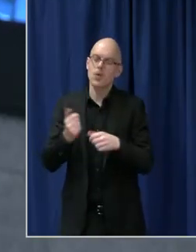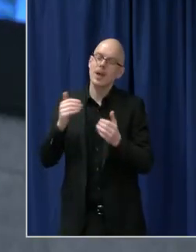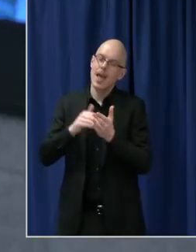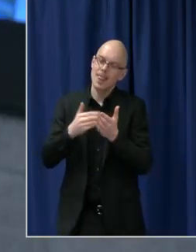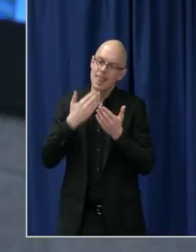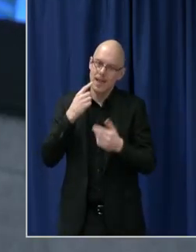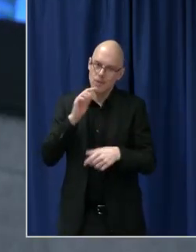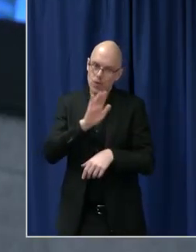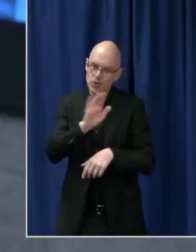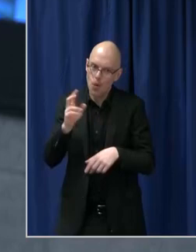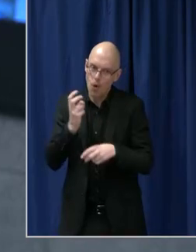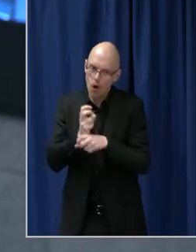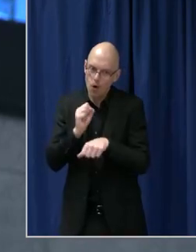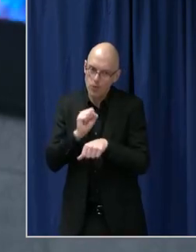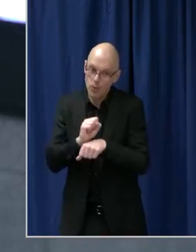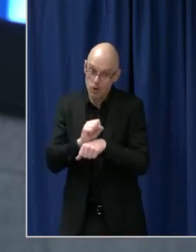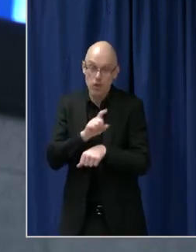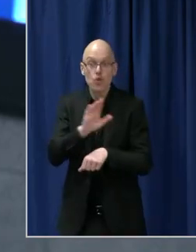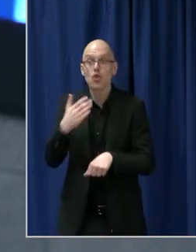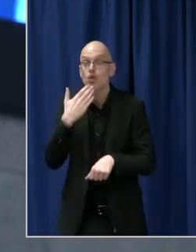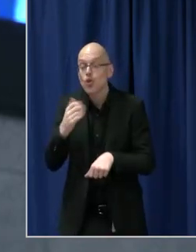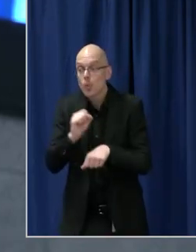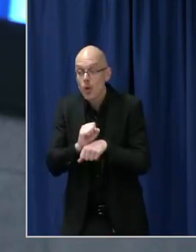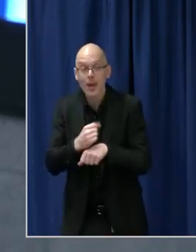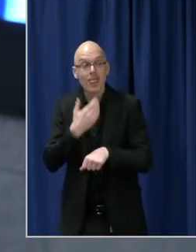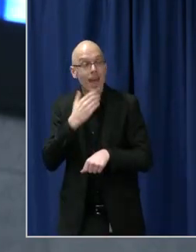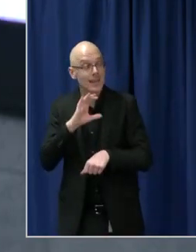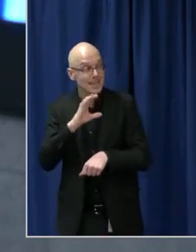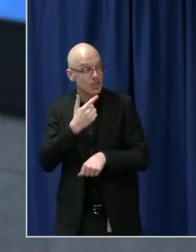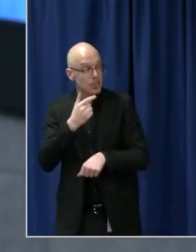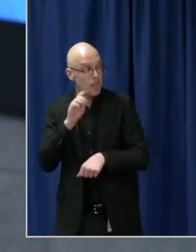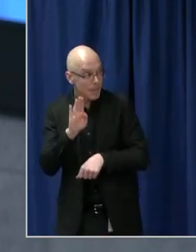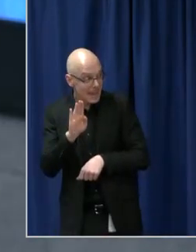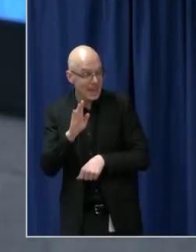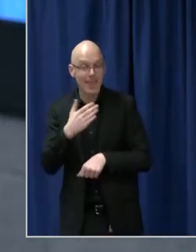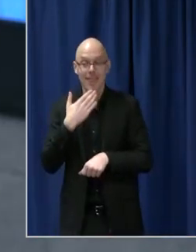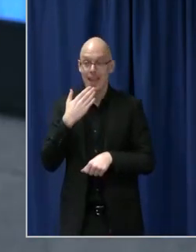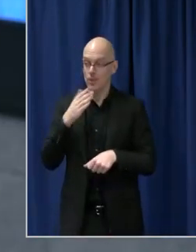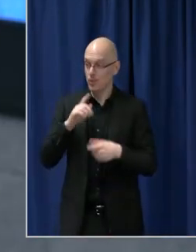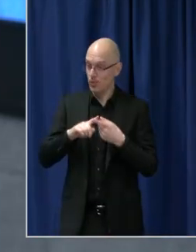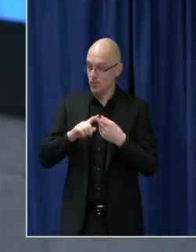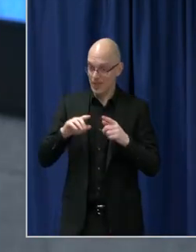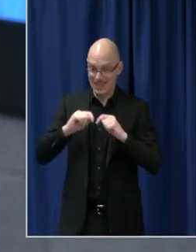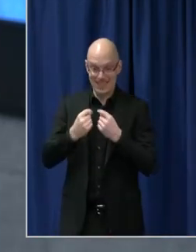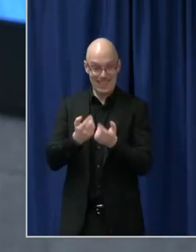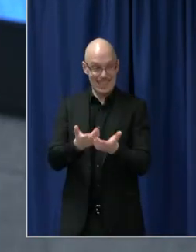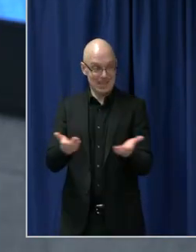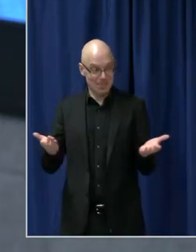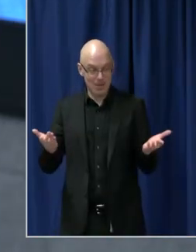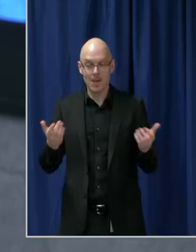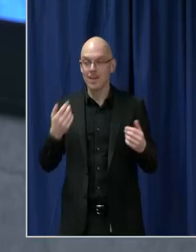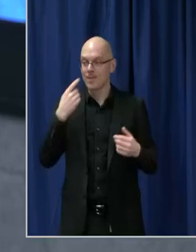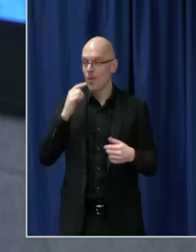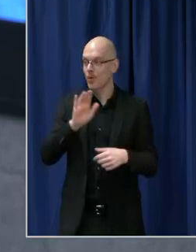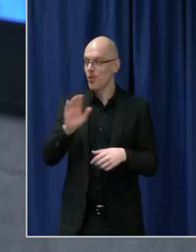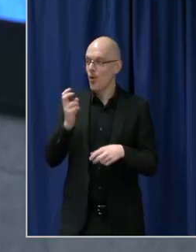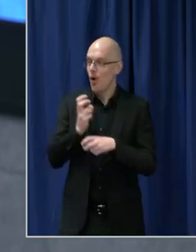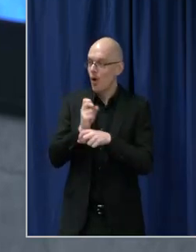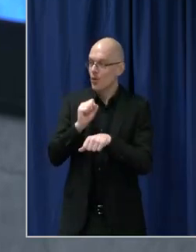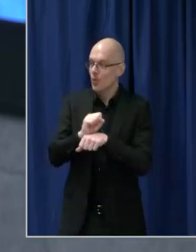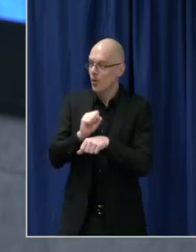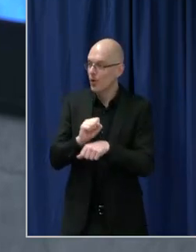your good work on these important issues. Thank you to CGB and the team here, as ever, for the hard work. I see so